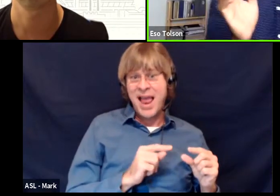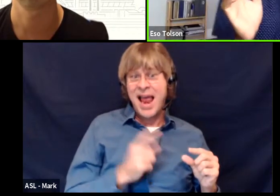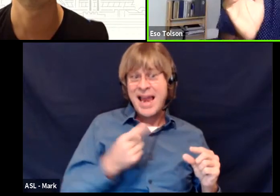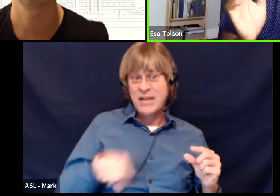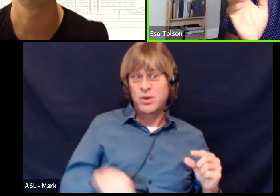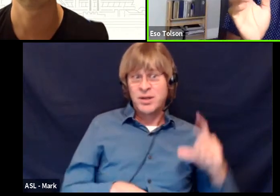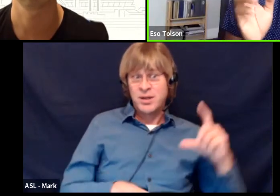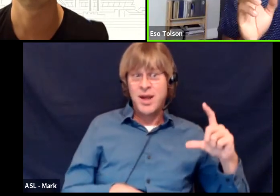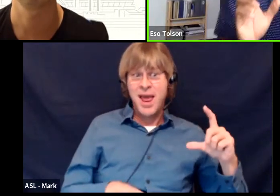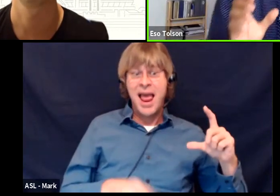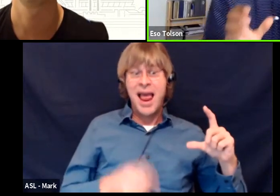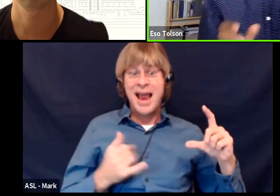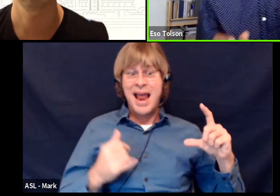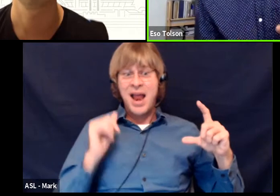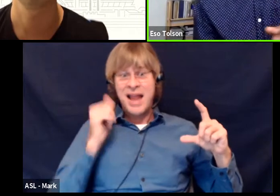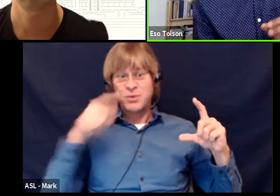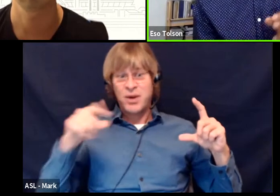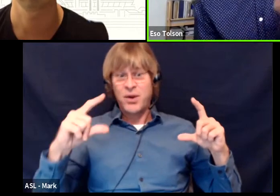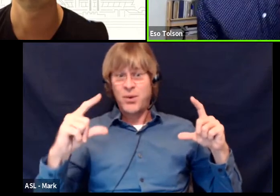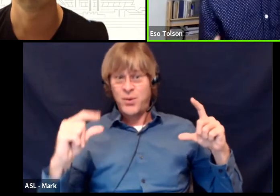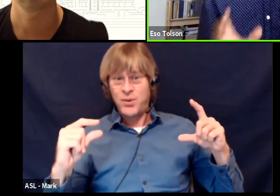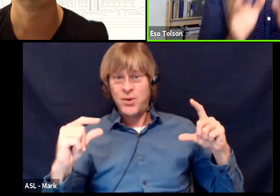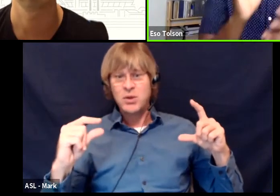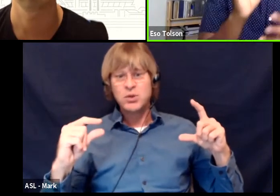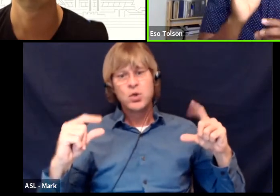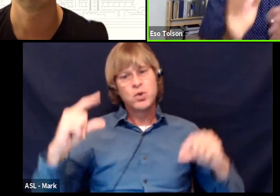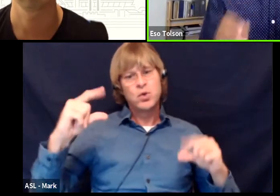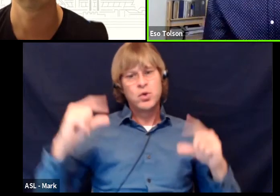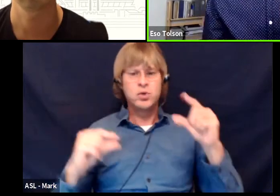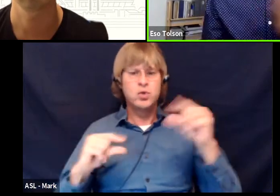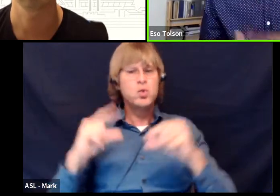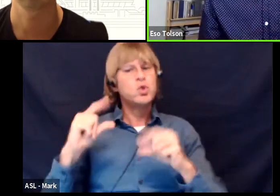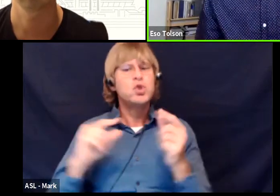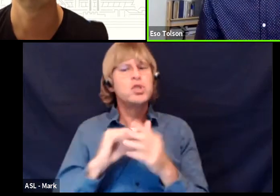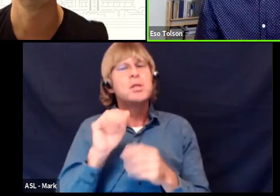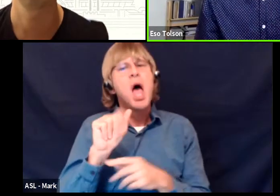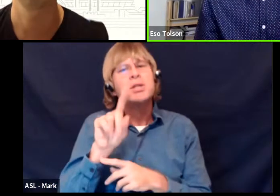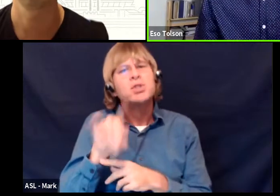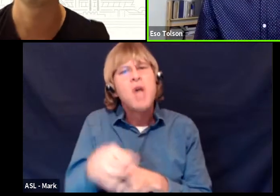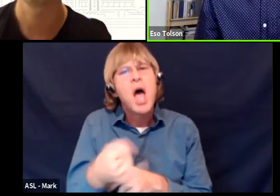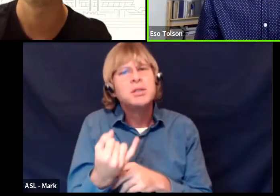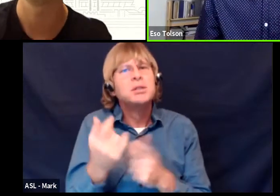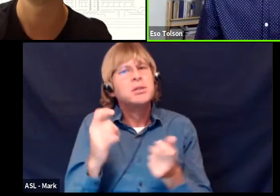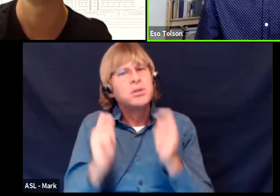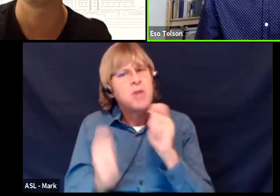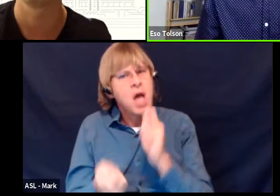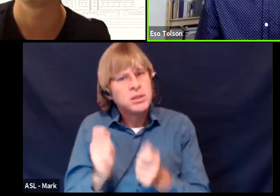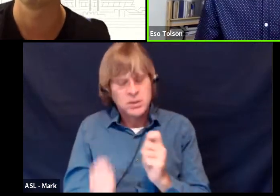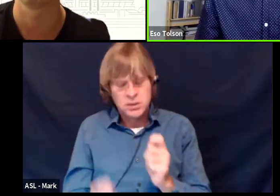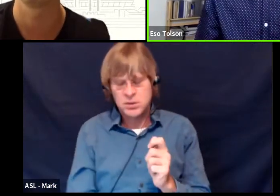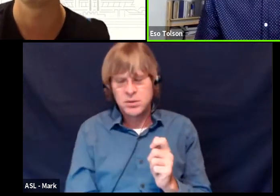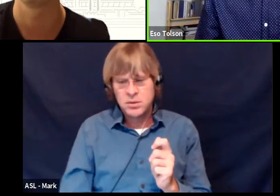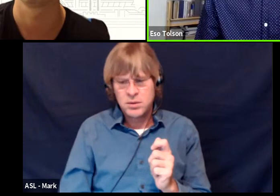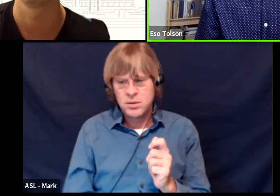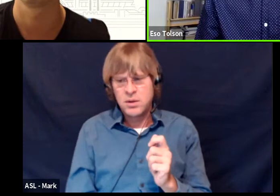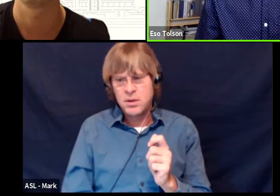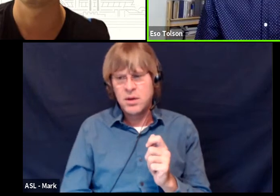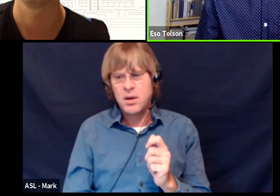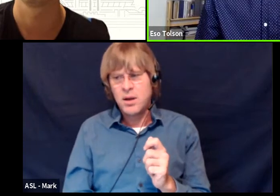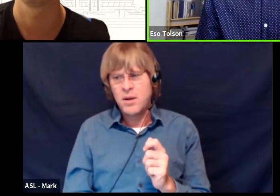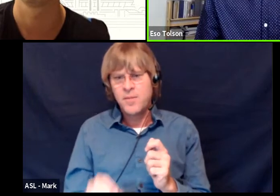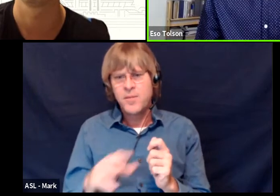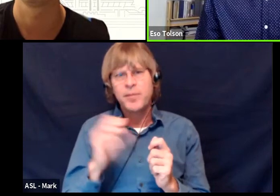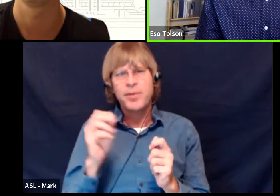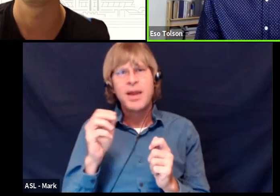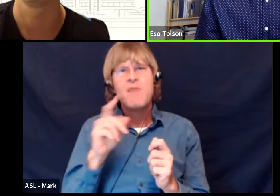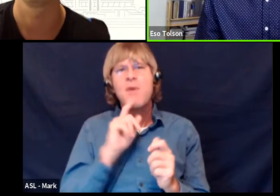and then this gets smaller. So it's about adjusting things often. And I